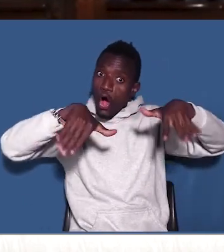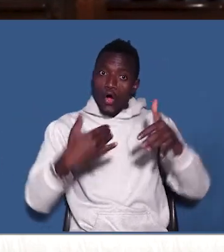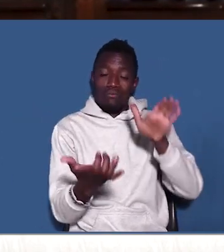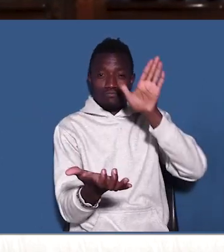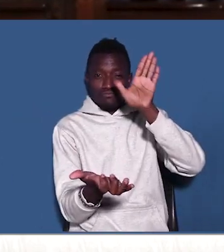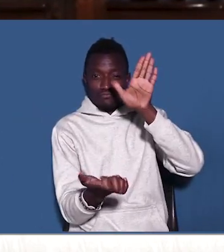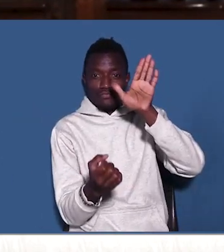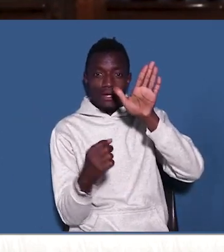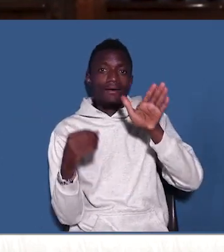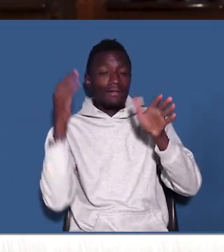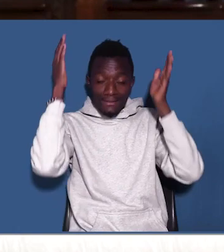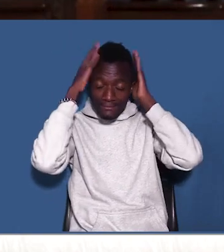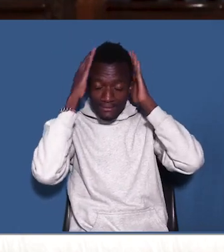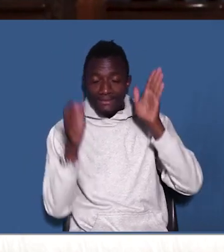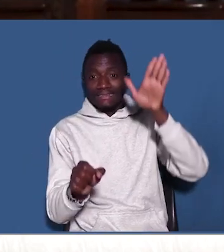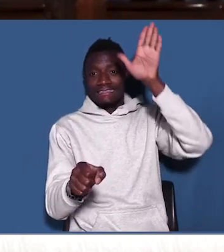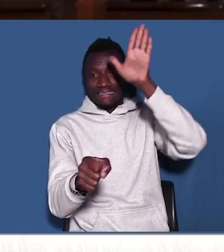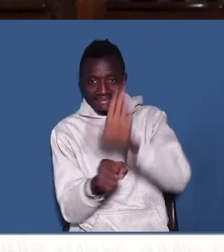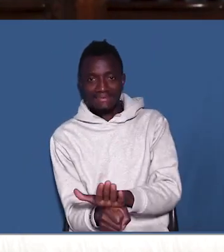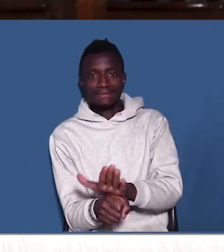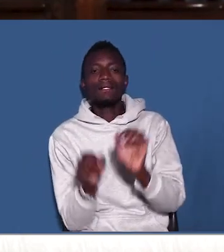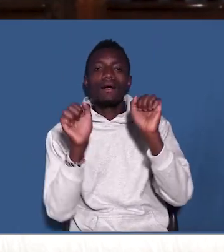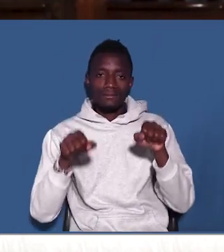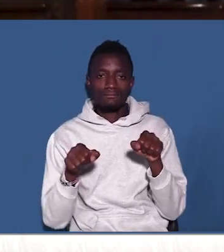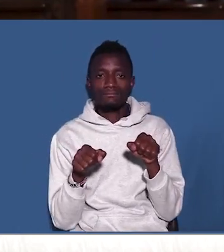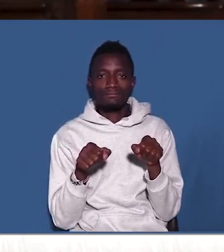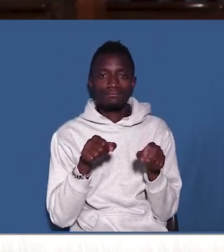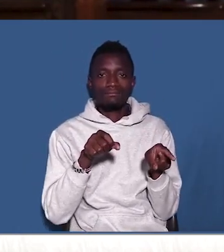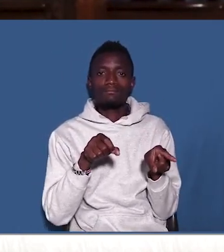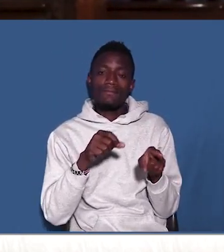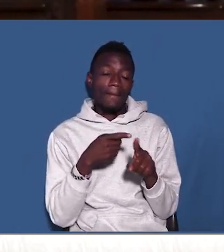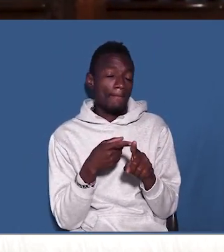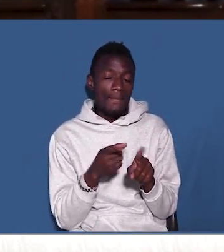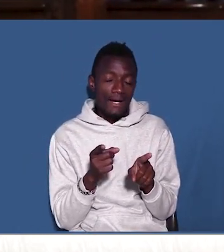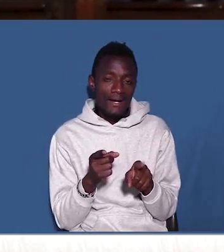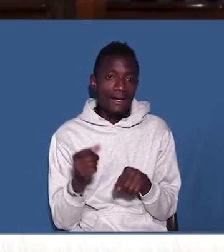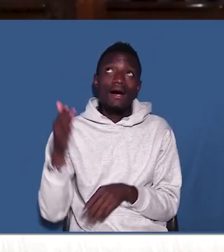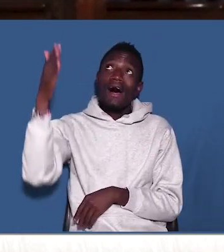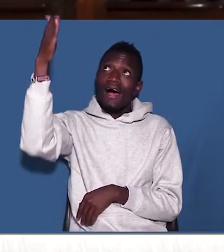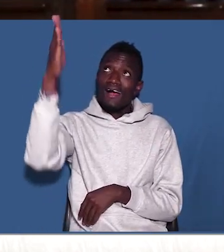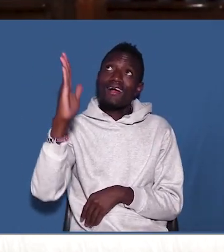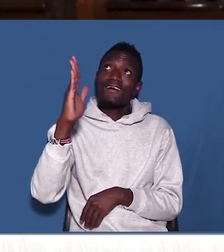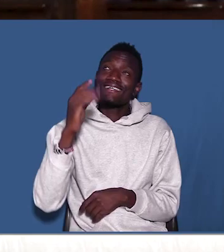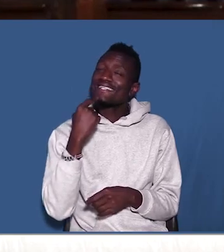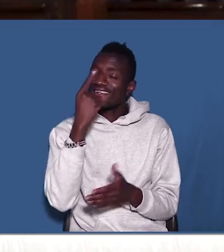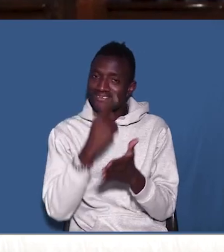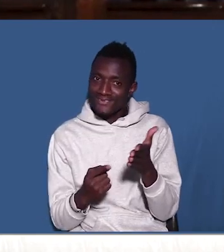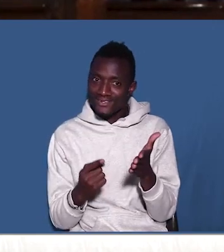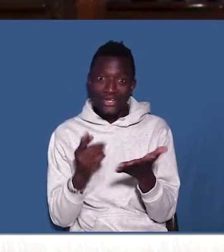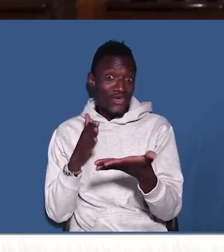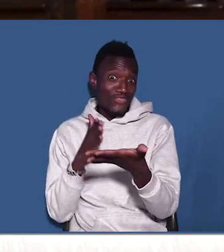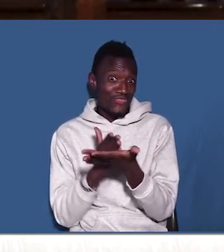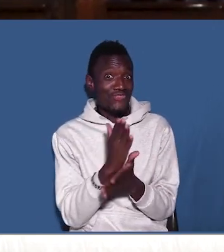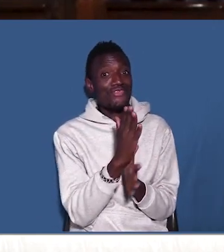God's promise in Eden is precisely what happened at the cross. In Christ's death, he